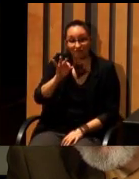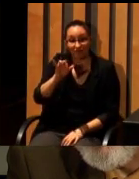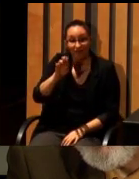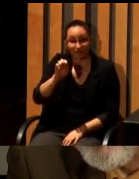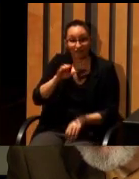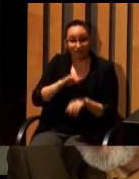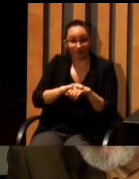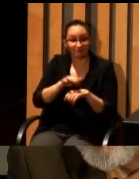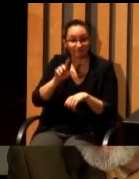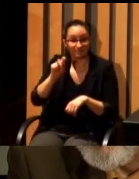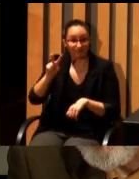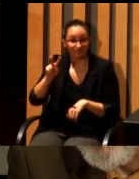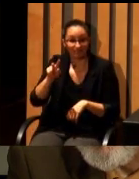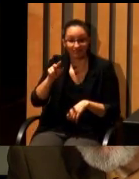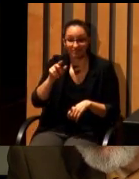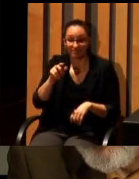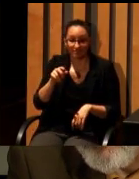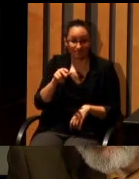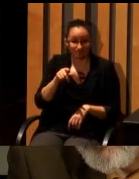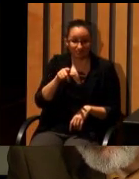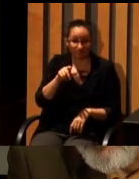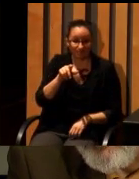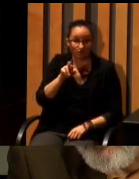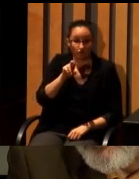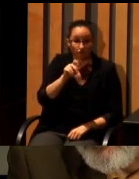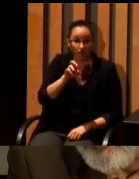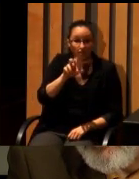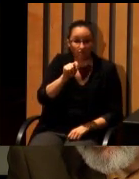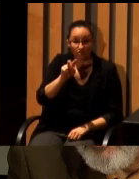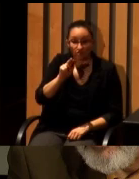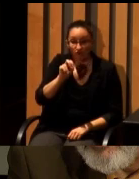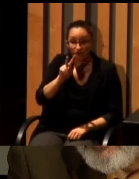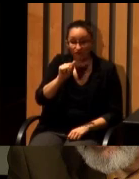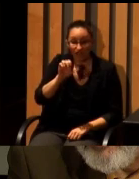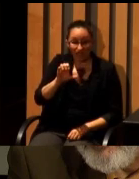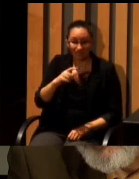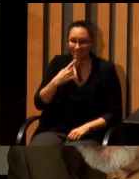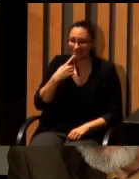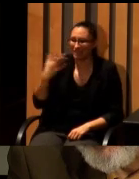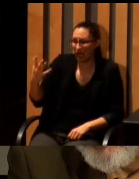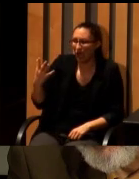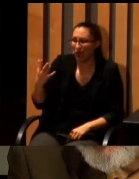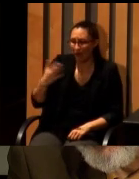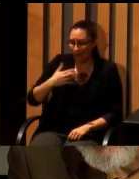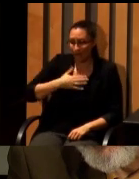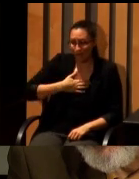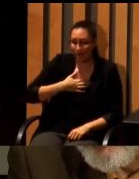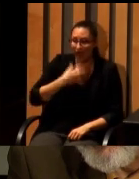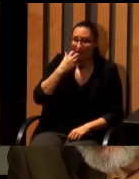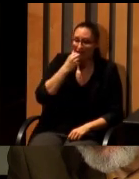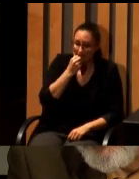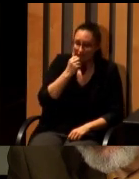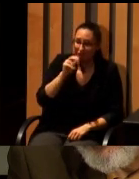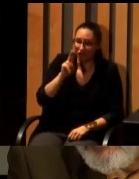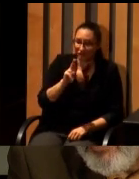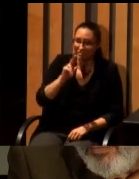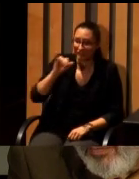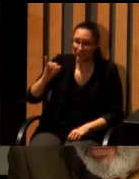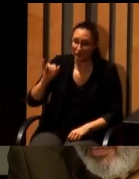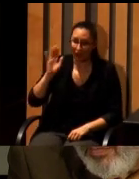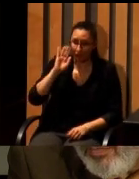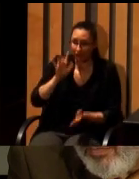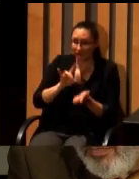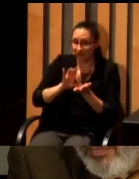where the late Robert Novak scoffed at the notion that his beloved Chief Alinawek would be gone from the University of Illinois sidelines in 50